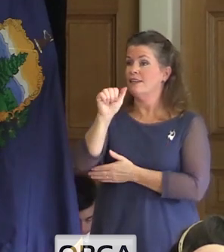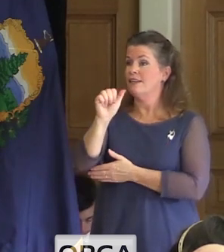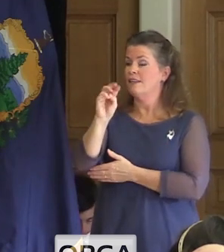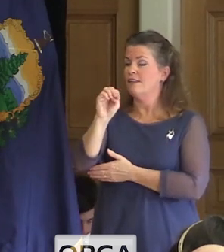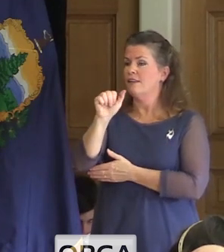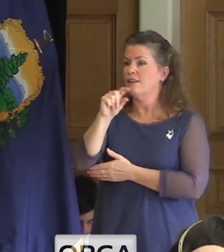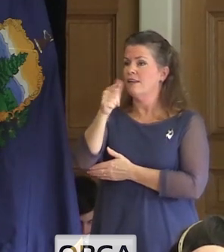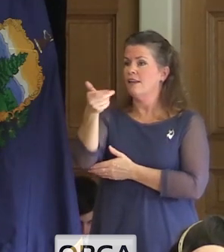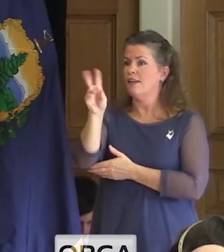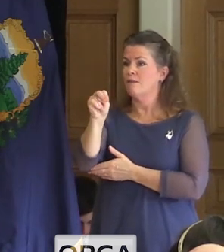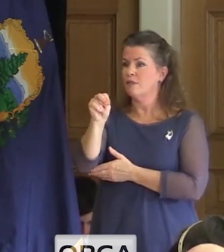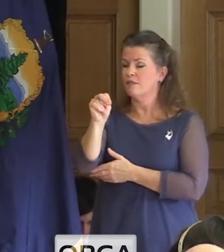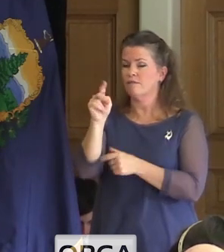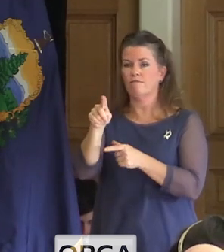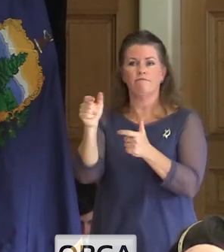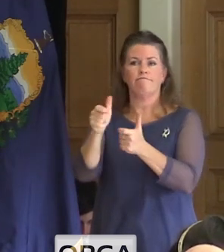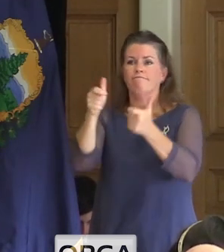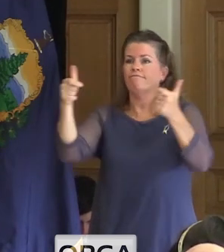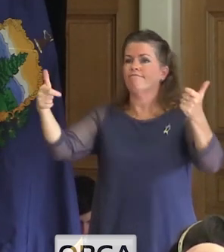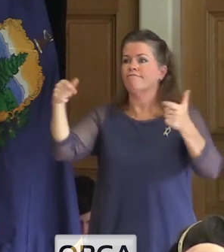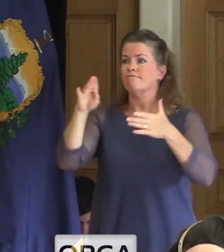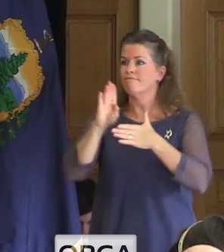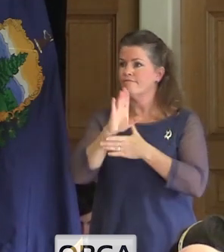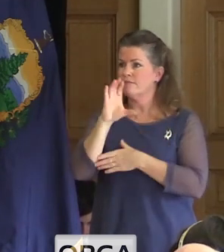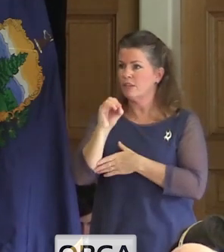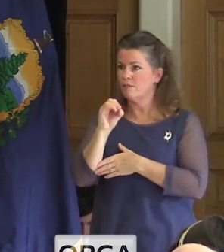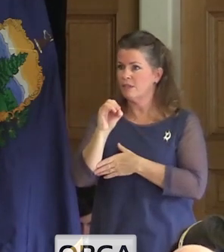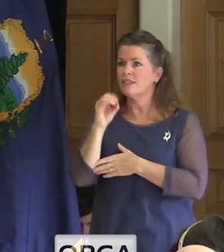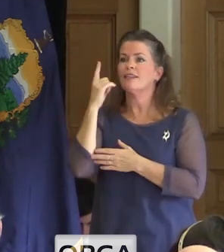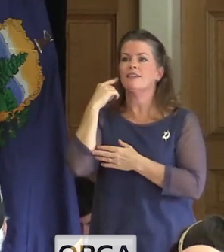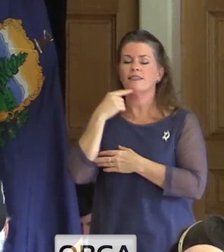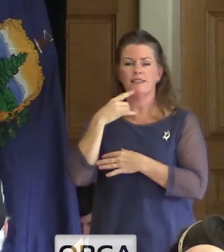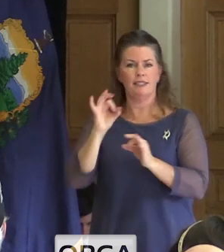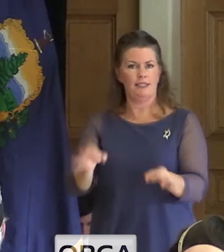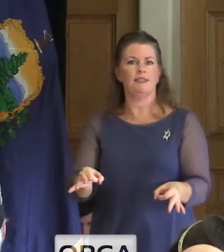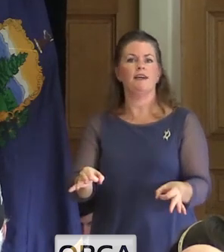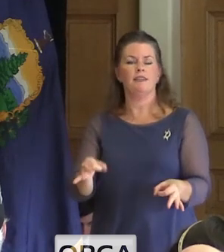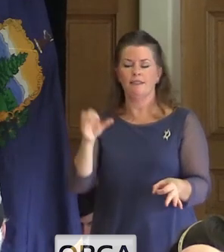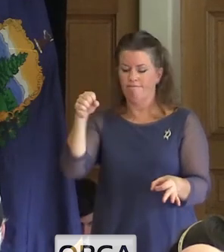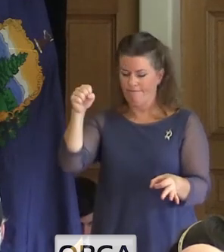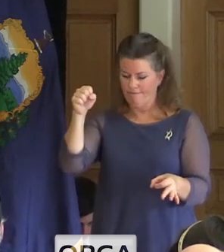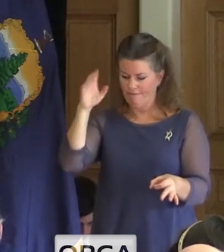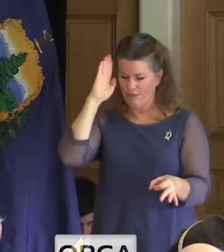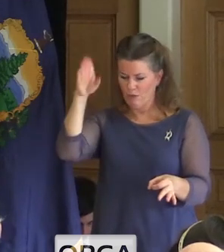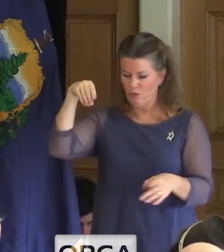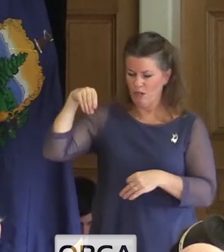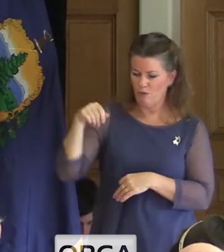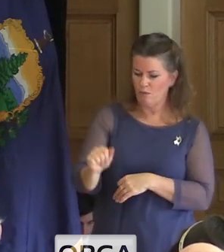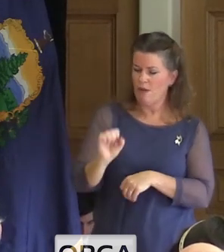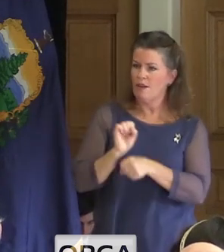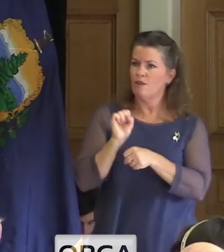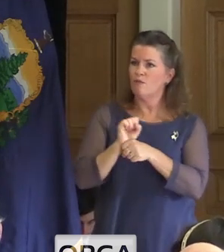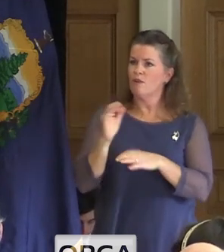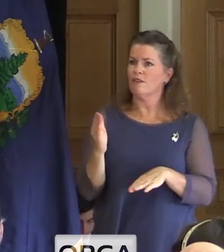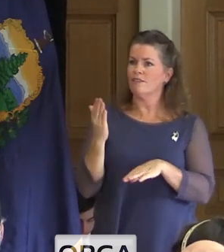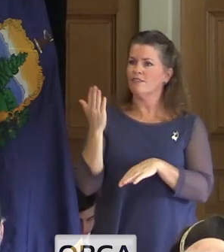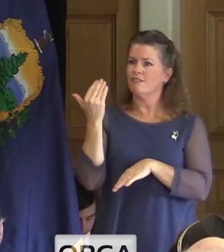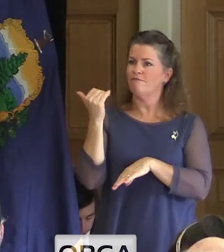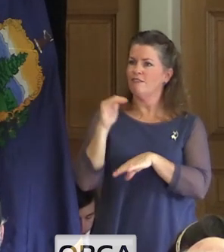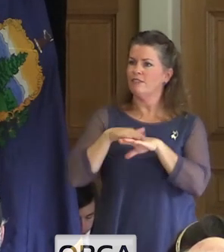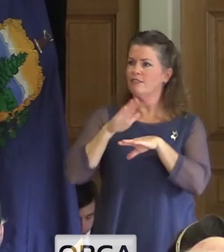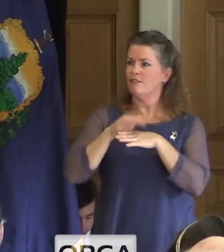largest companies in this country, declared it will pay a minimum wage of $15 an hour.